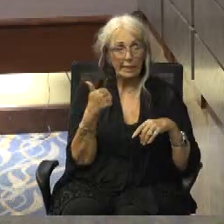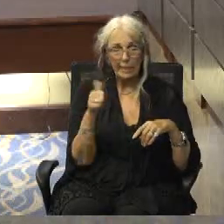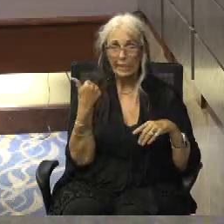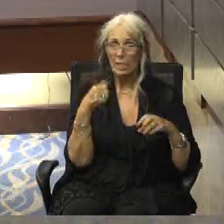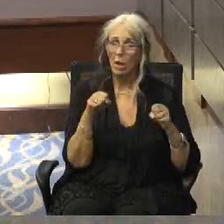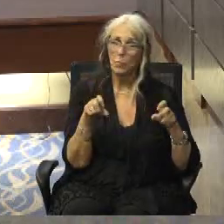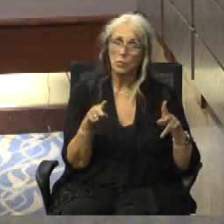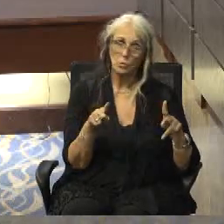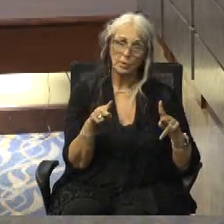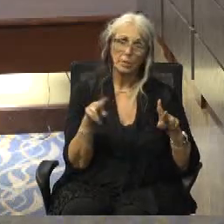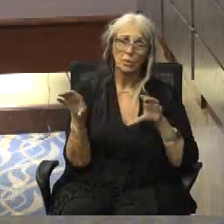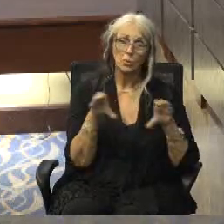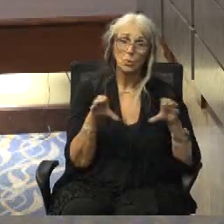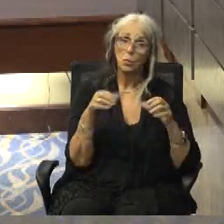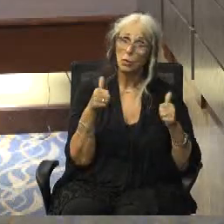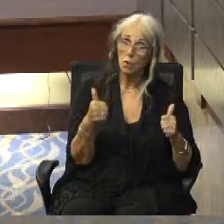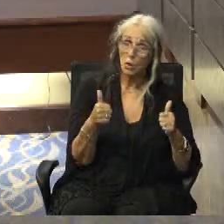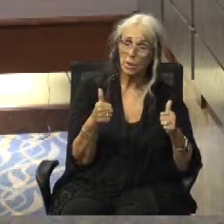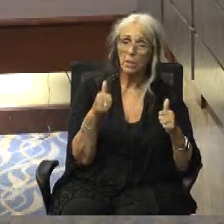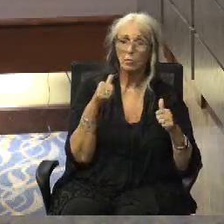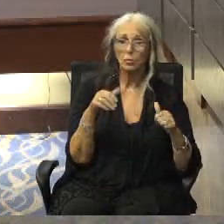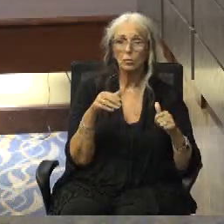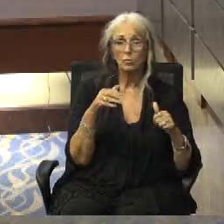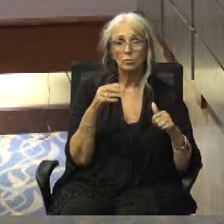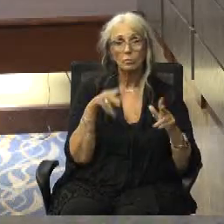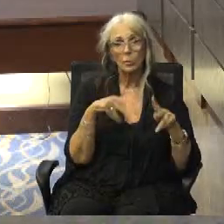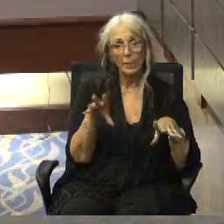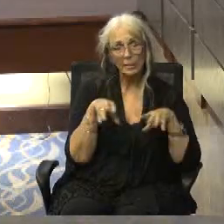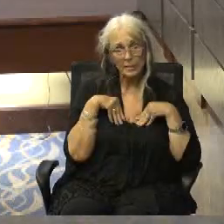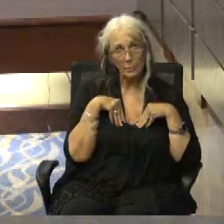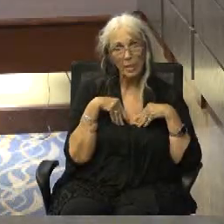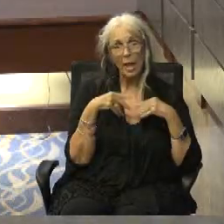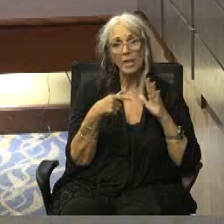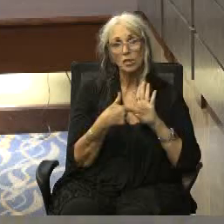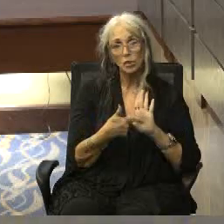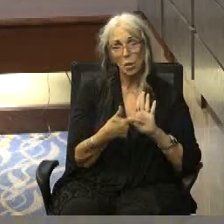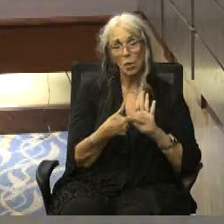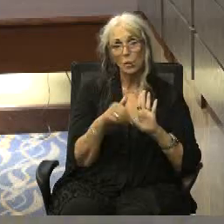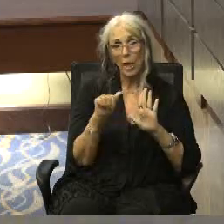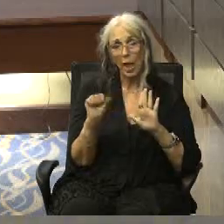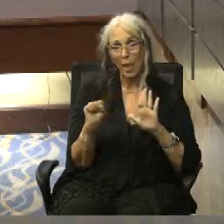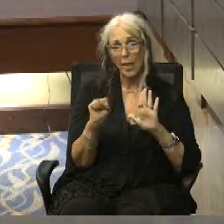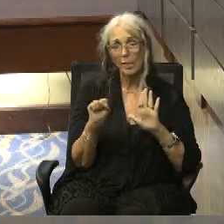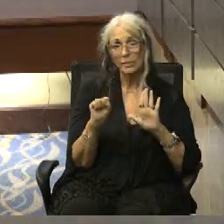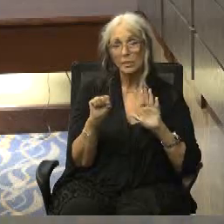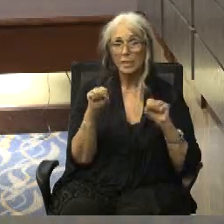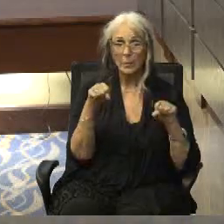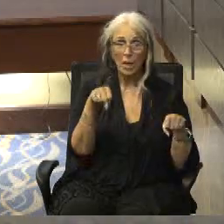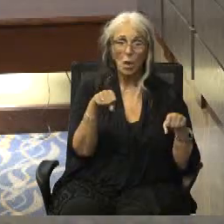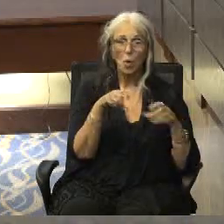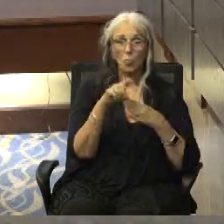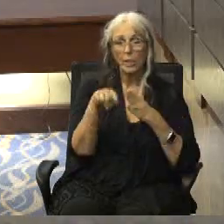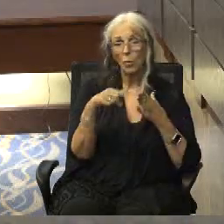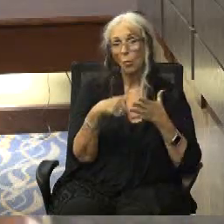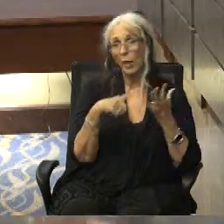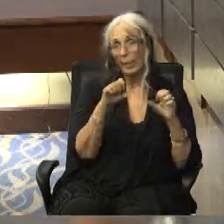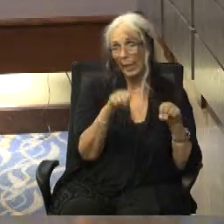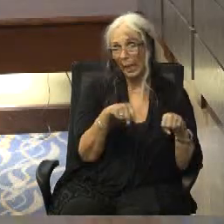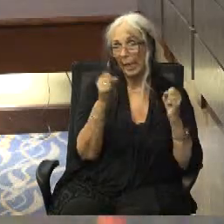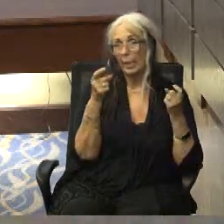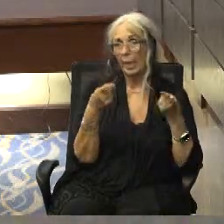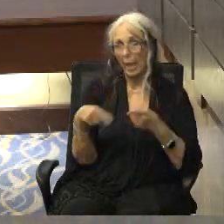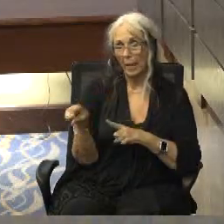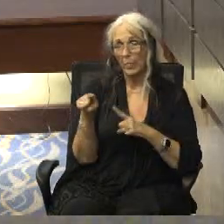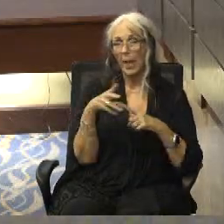it and do it well will be received and shown as, you know, a potential beacon of what could happen